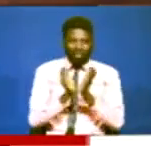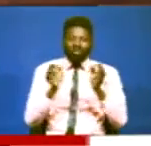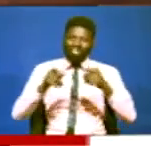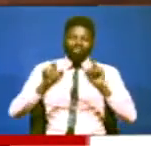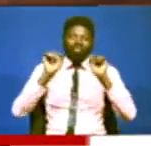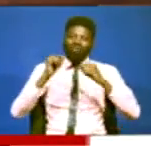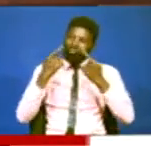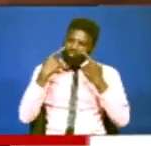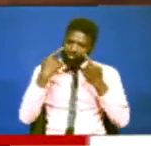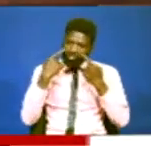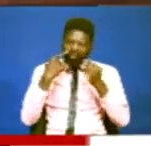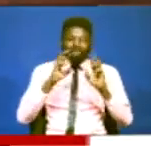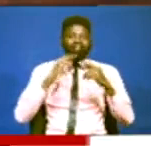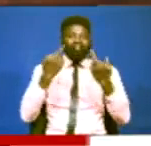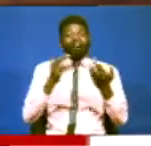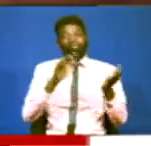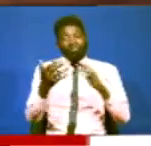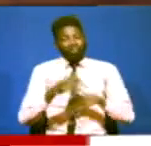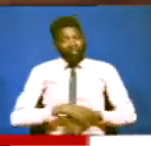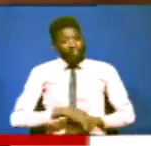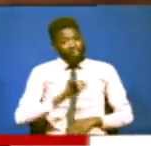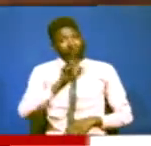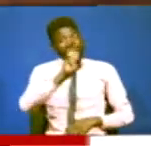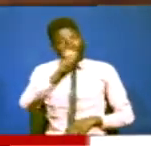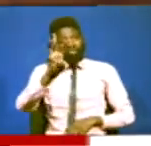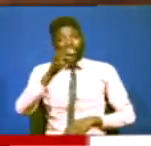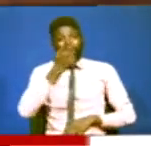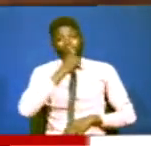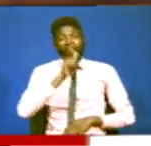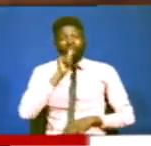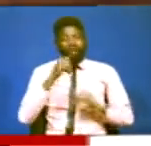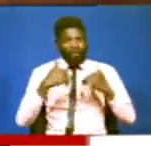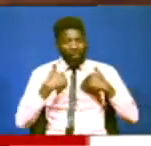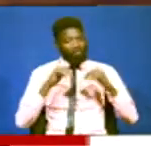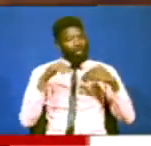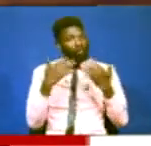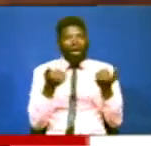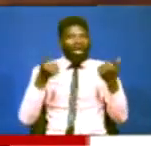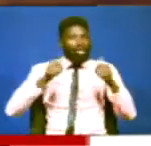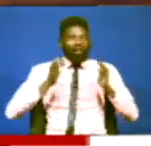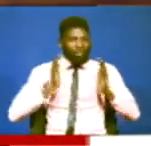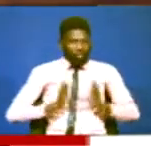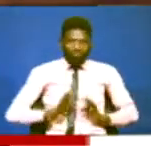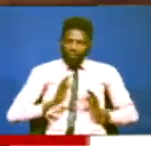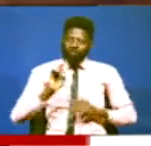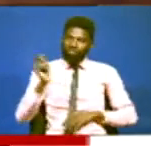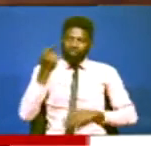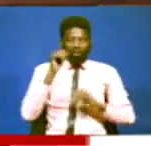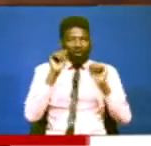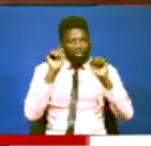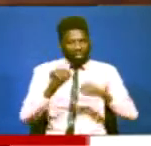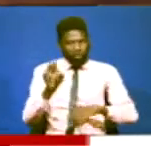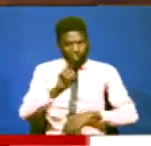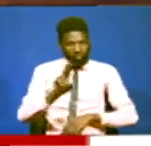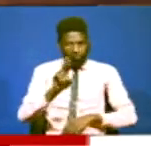with the results. Did that portal have a password, or are you saying every citizen of this great republic and any person anywhere in